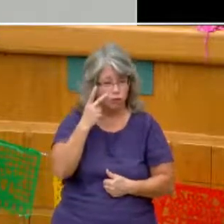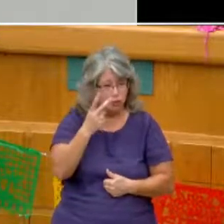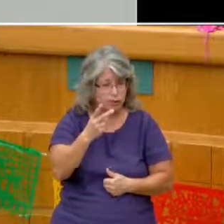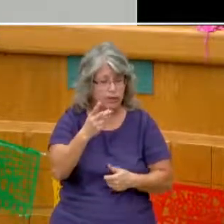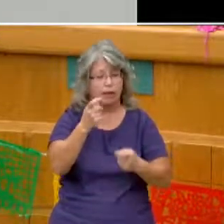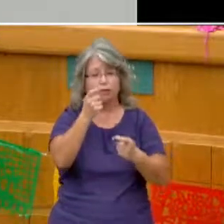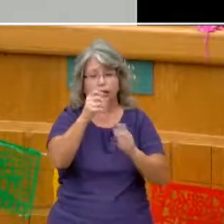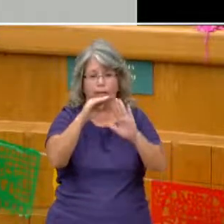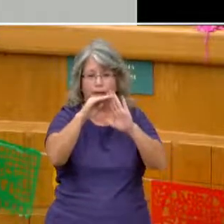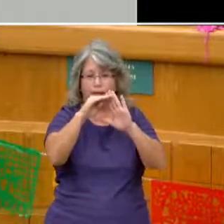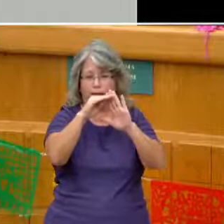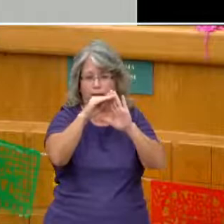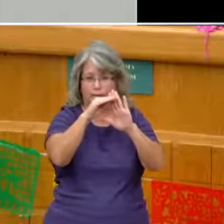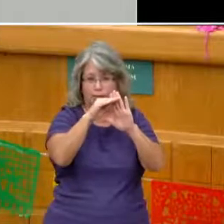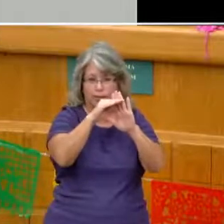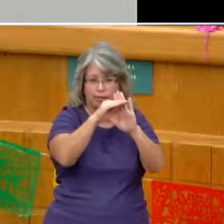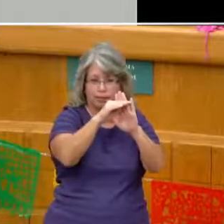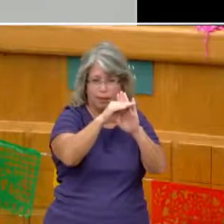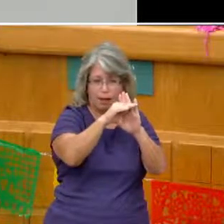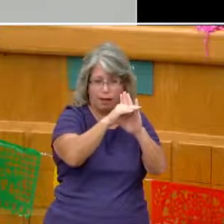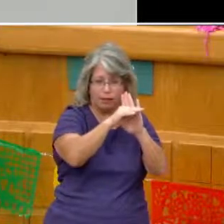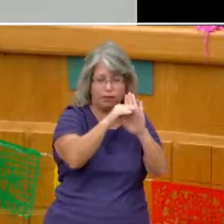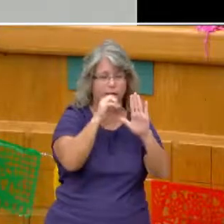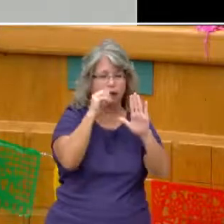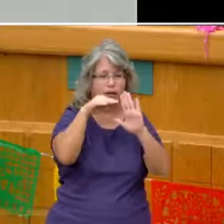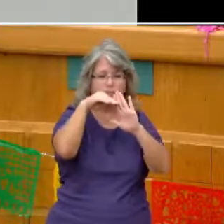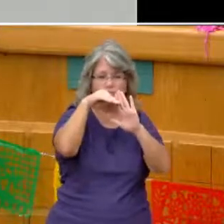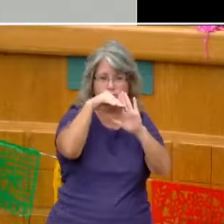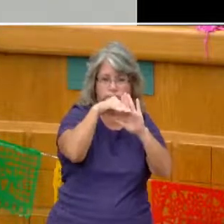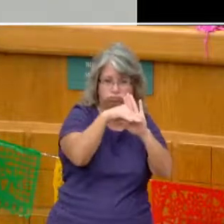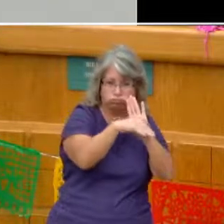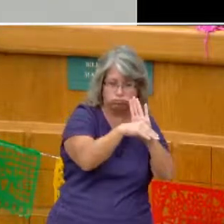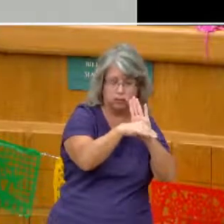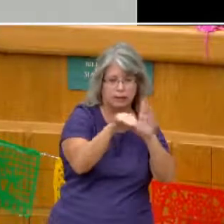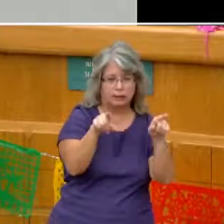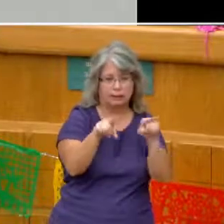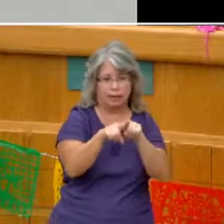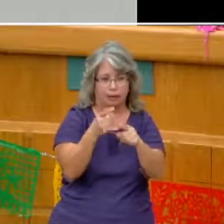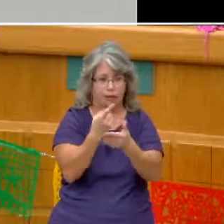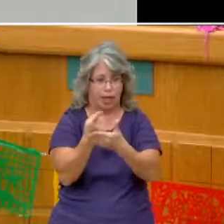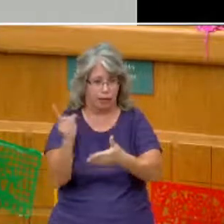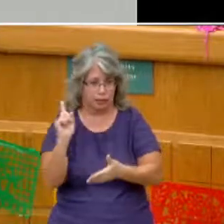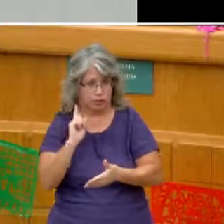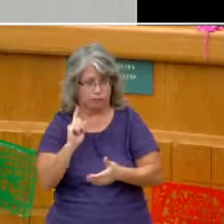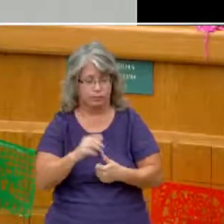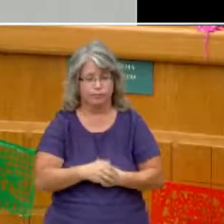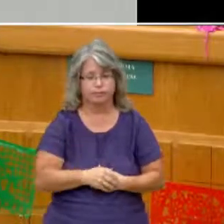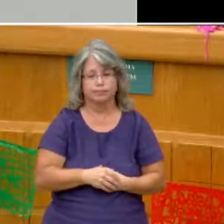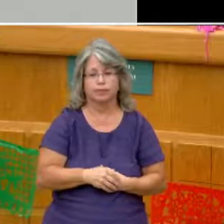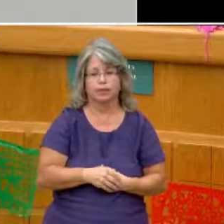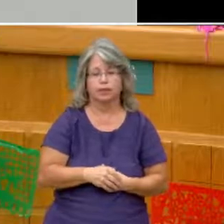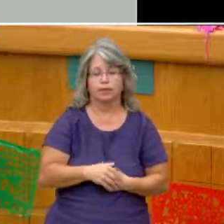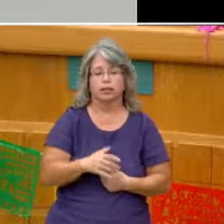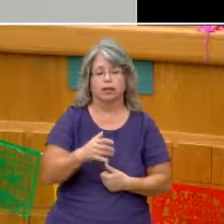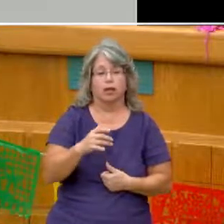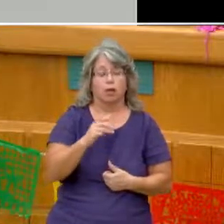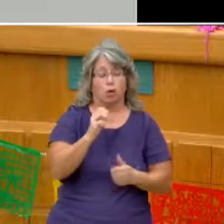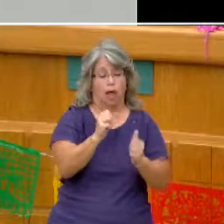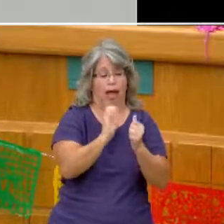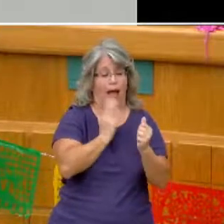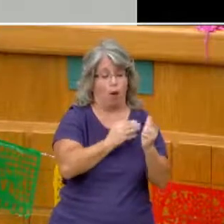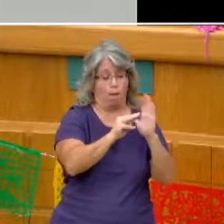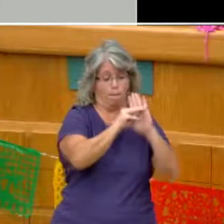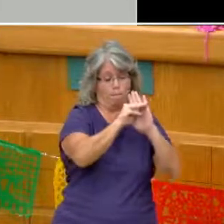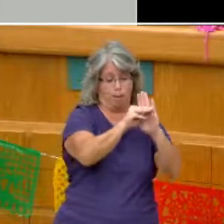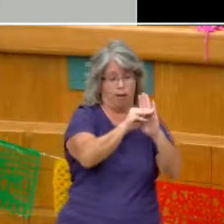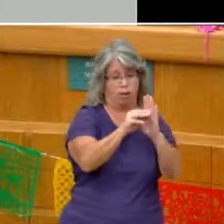occurring. We're not going down as fast as we were last week. So calibrating the model, we estimate that